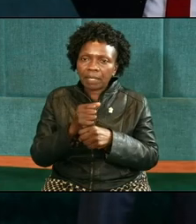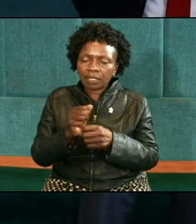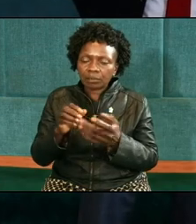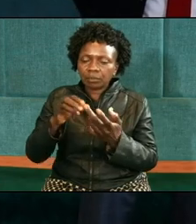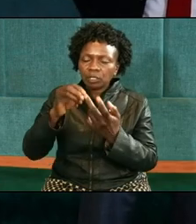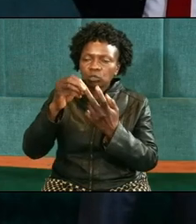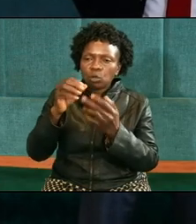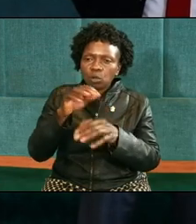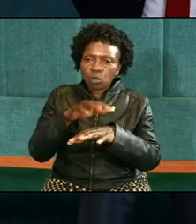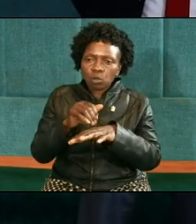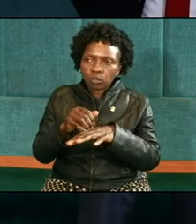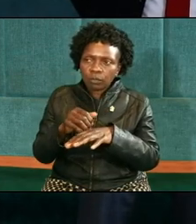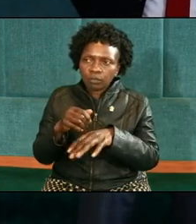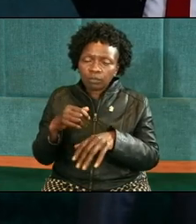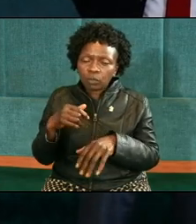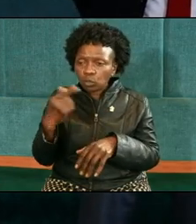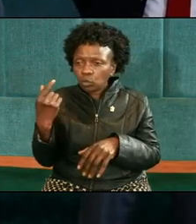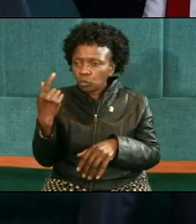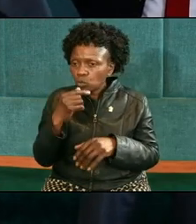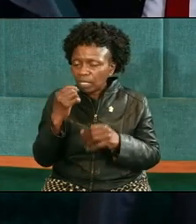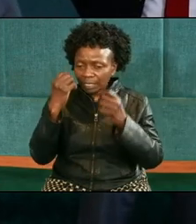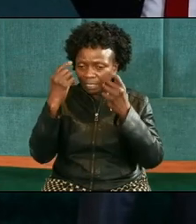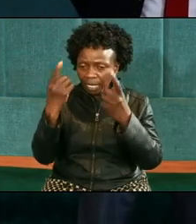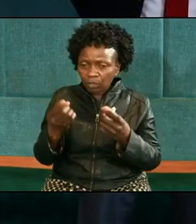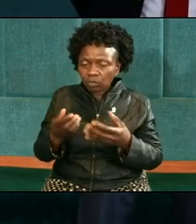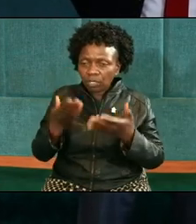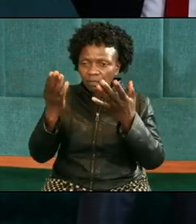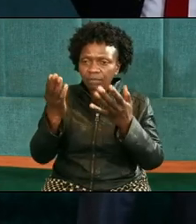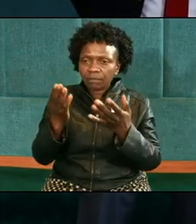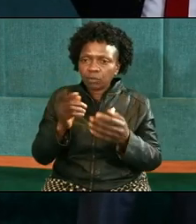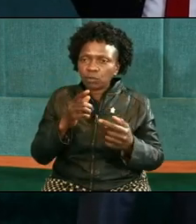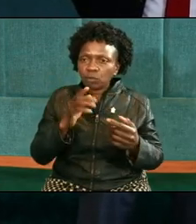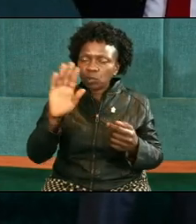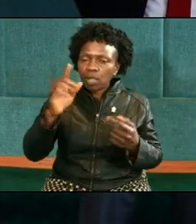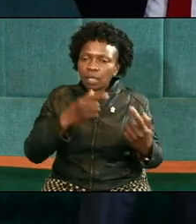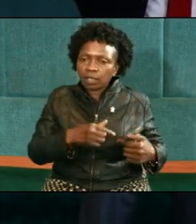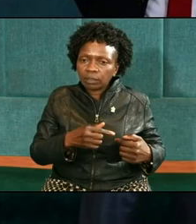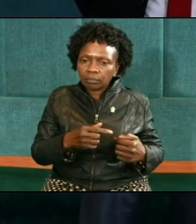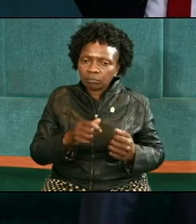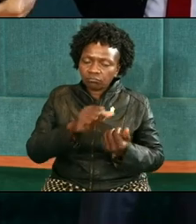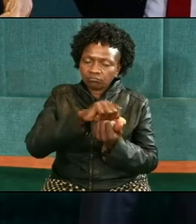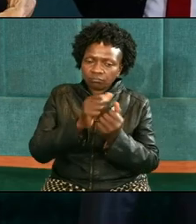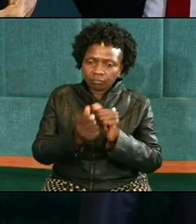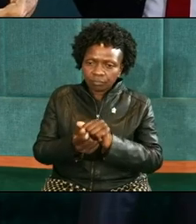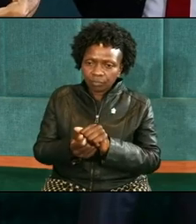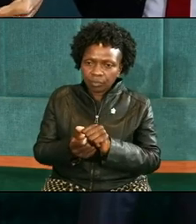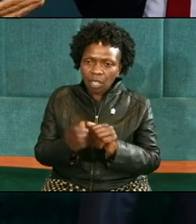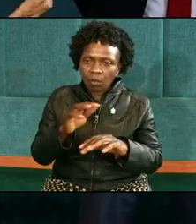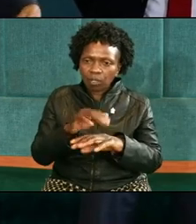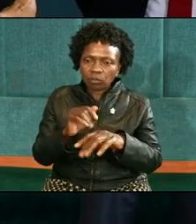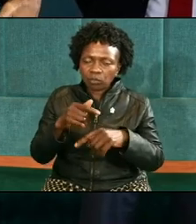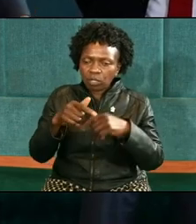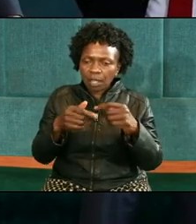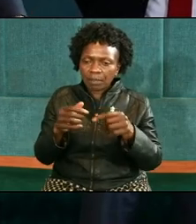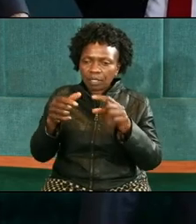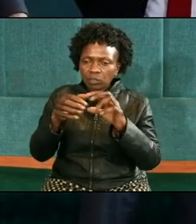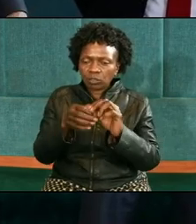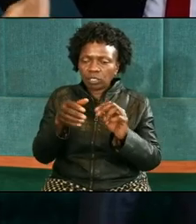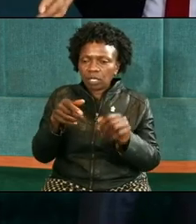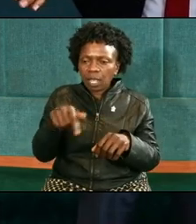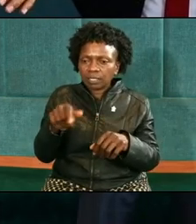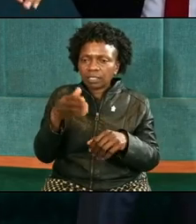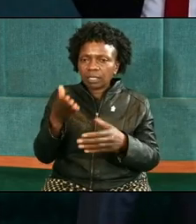of you who have decided, you're here and you decided to give your heart to the Lord in baptism, I'm going to invite you to come up and join us